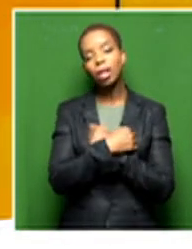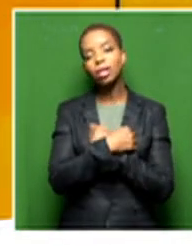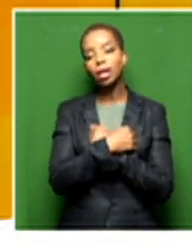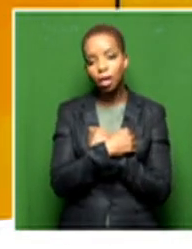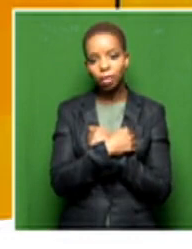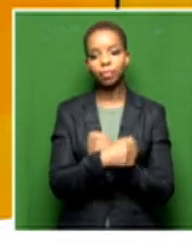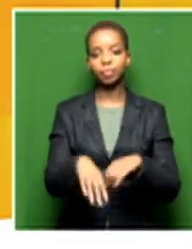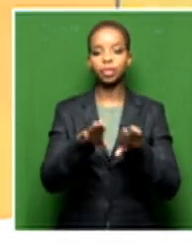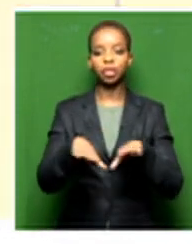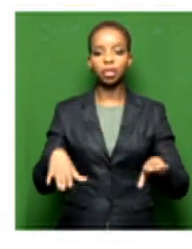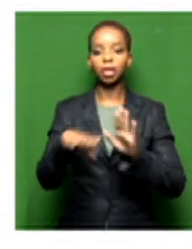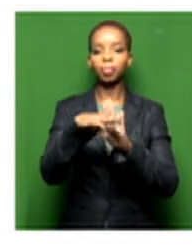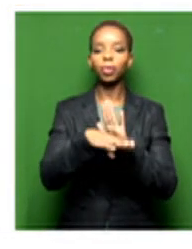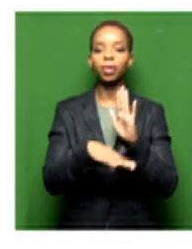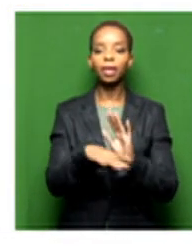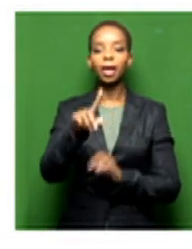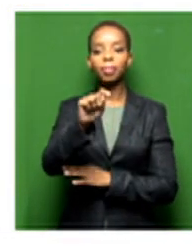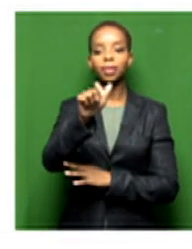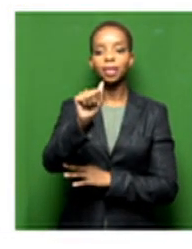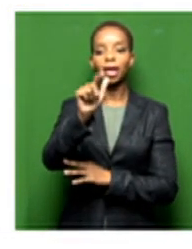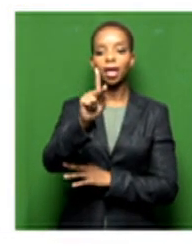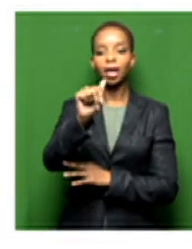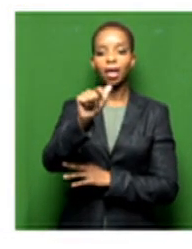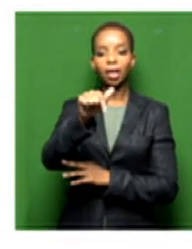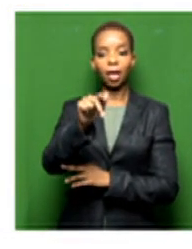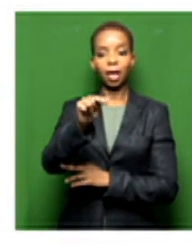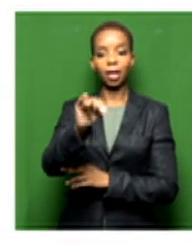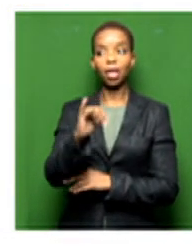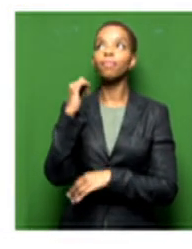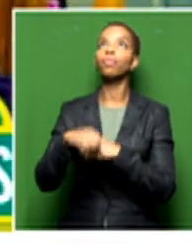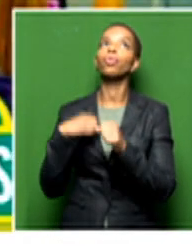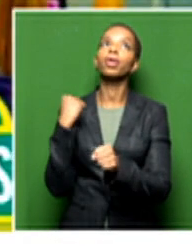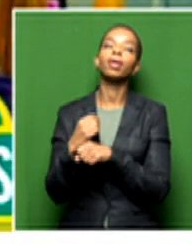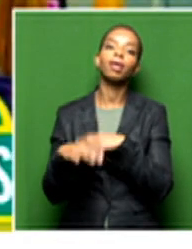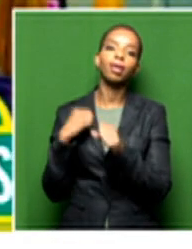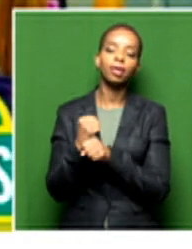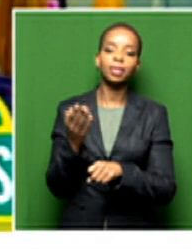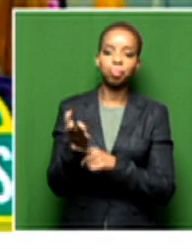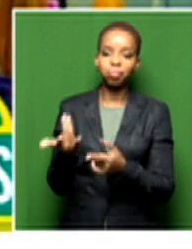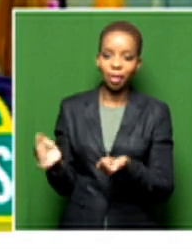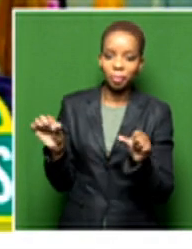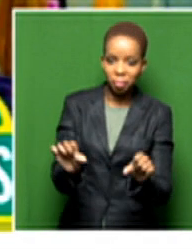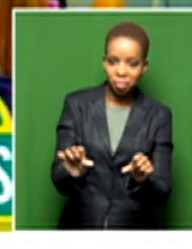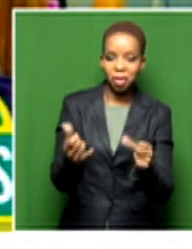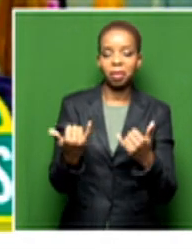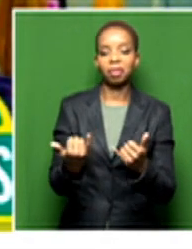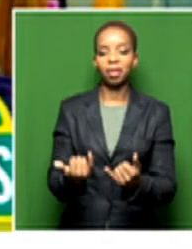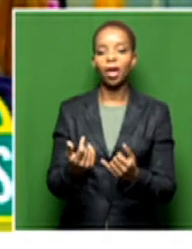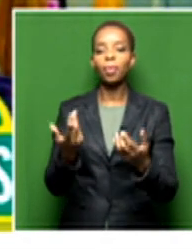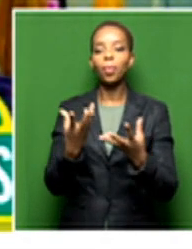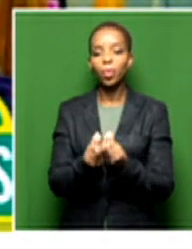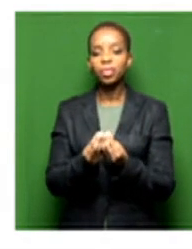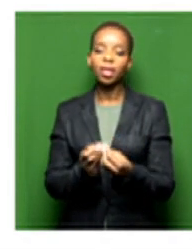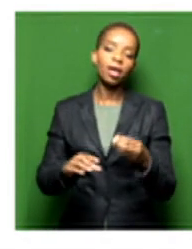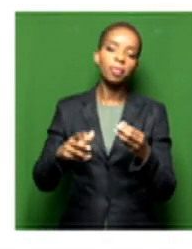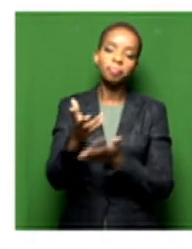is back. Takalani Sesame has been entertaining the children of South Africa for years now with its edutainment and interaction games on the SABC